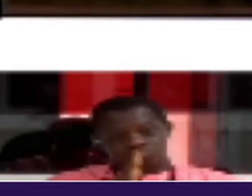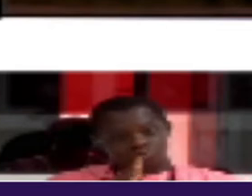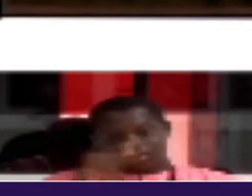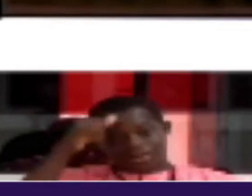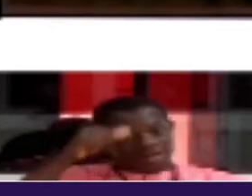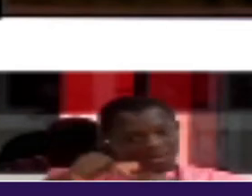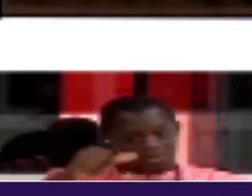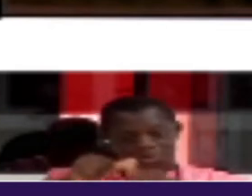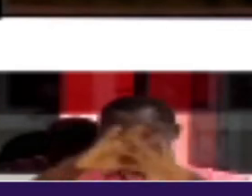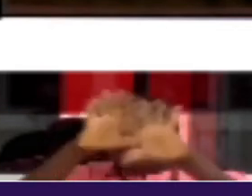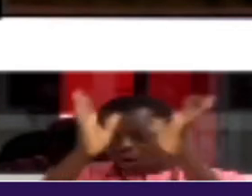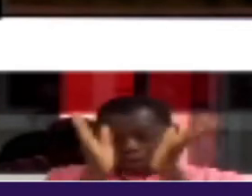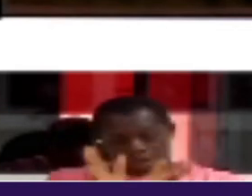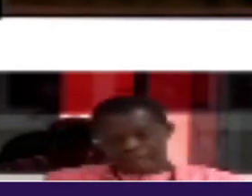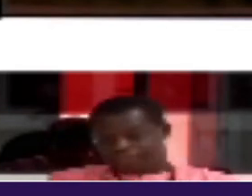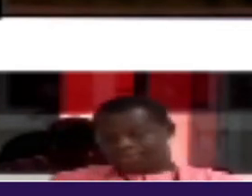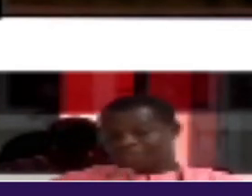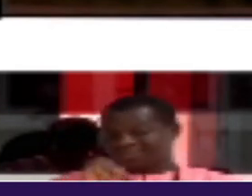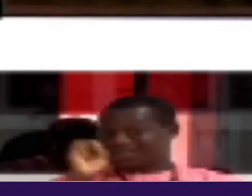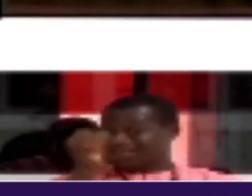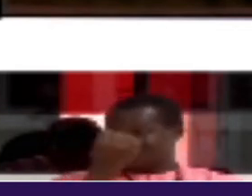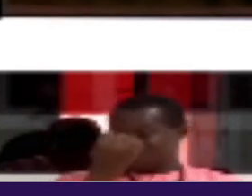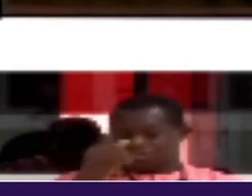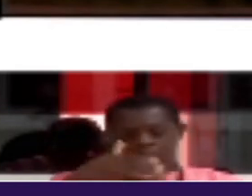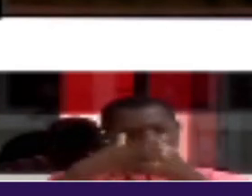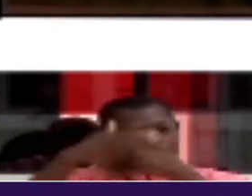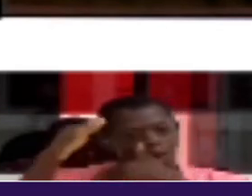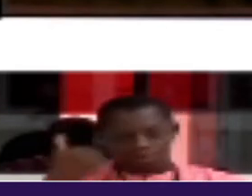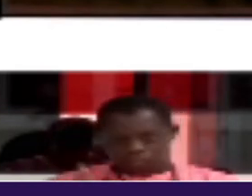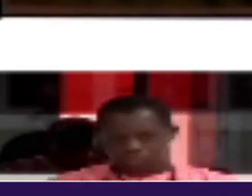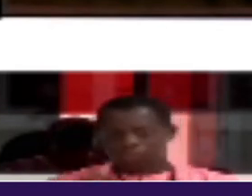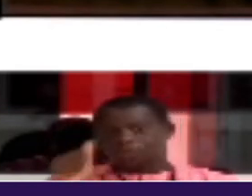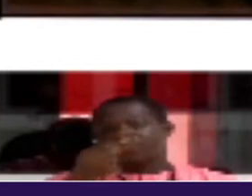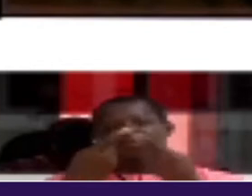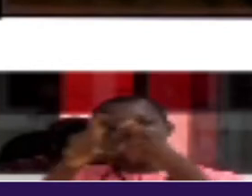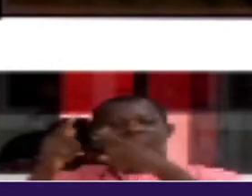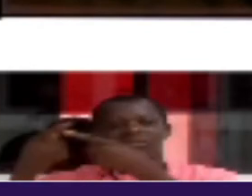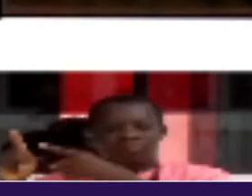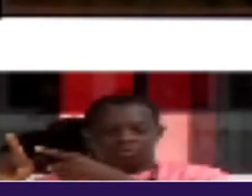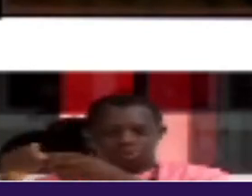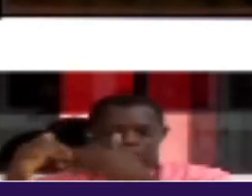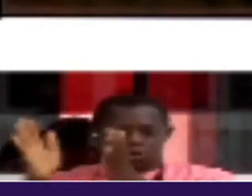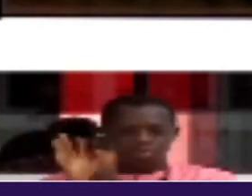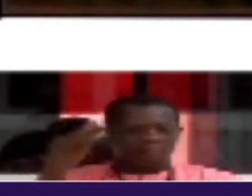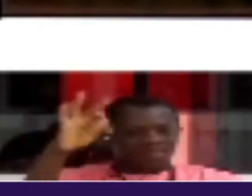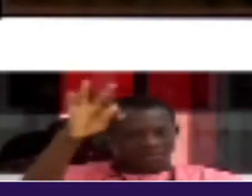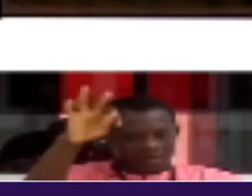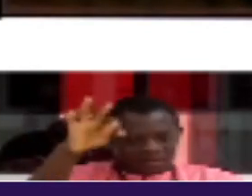many. Some come from different battalions, like Farafenye,